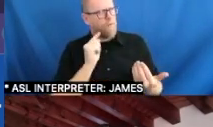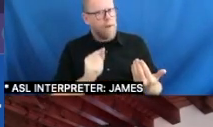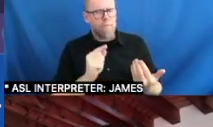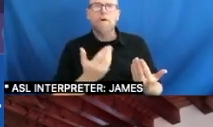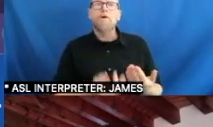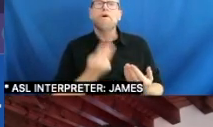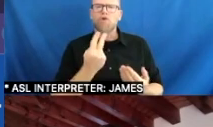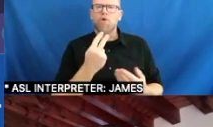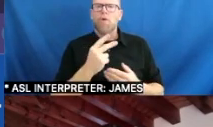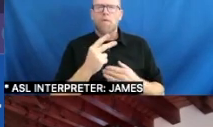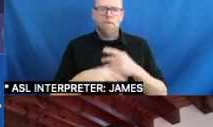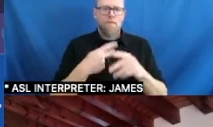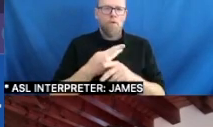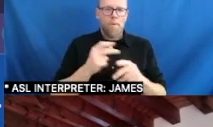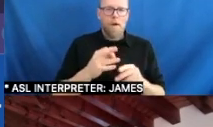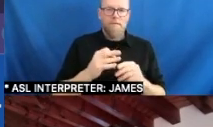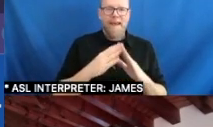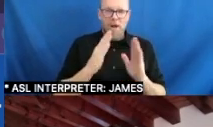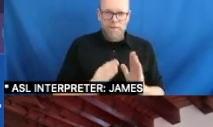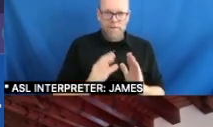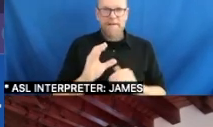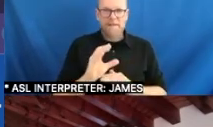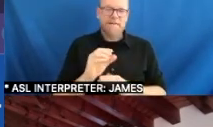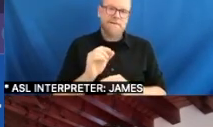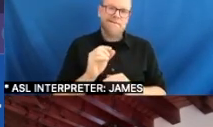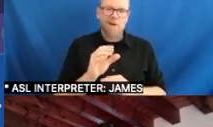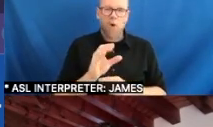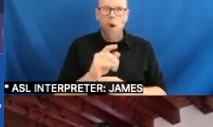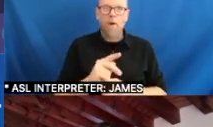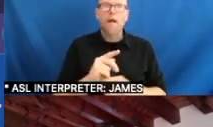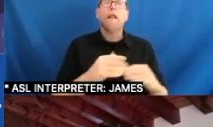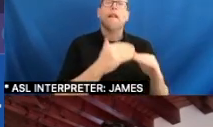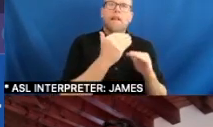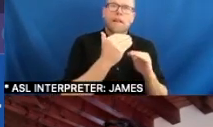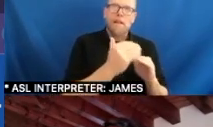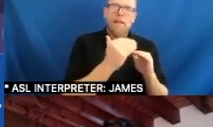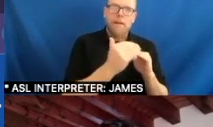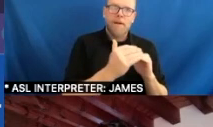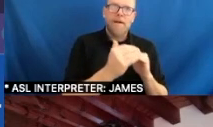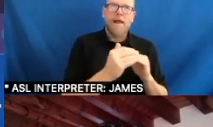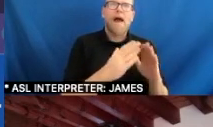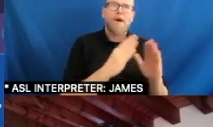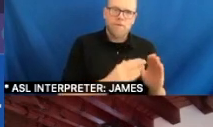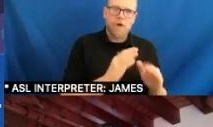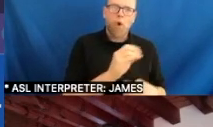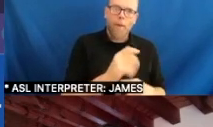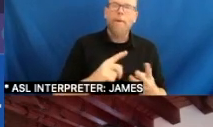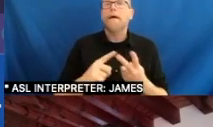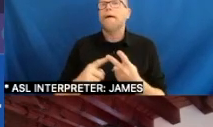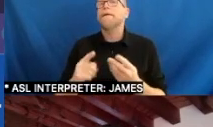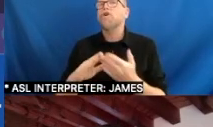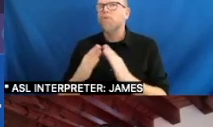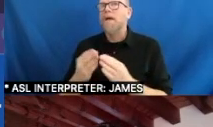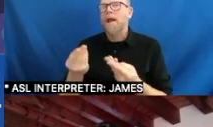forms are the housing co-op, the limited equity housing cooperative, and the community land trust. And so community land